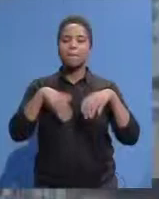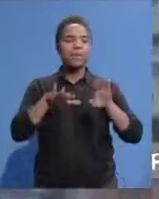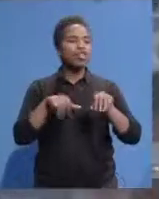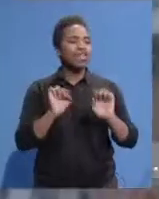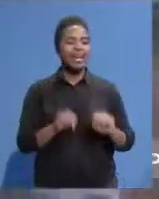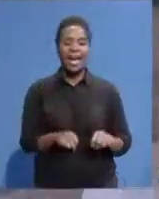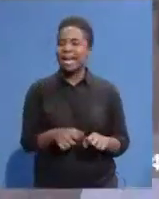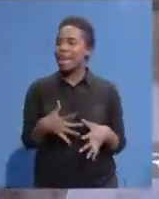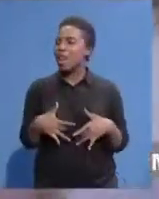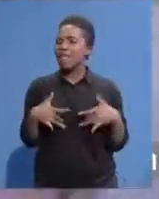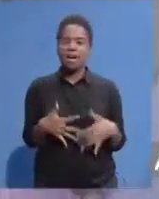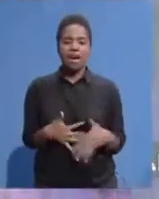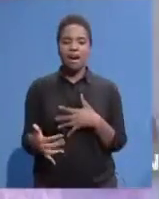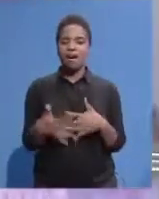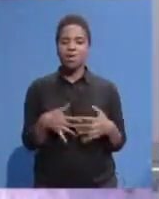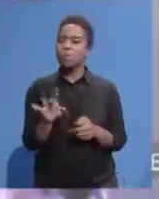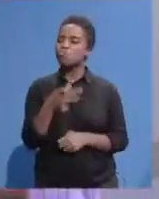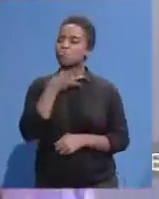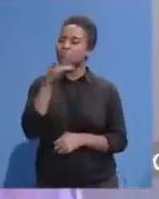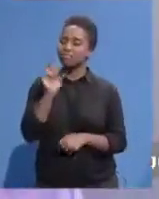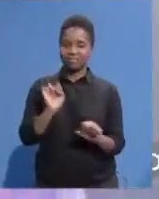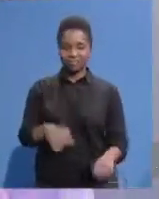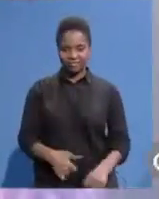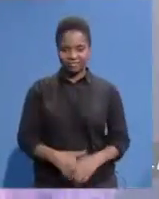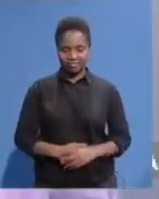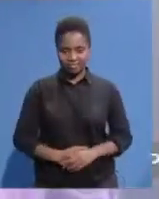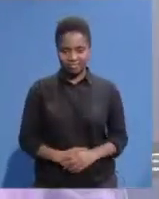live anywhere their heart wants.